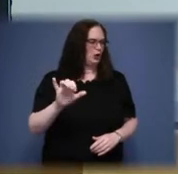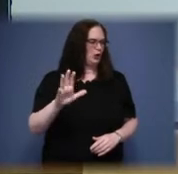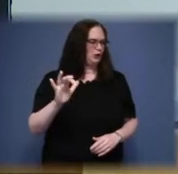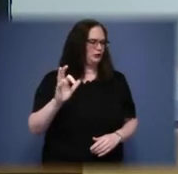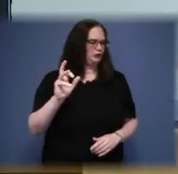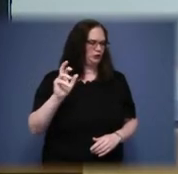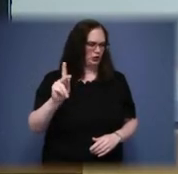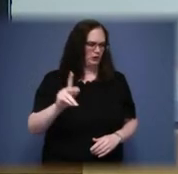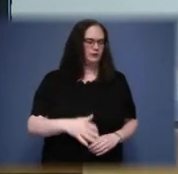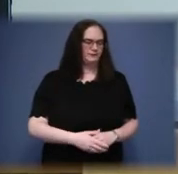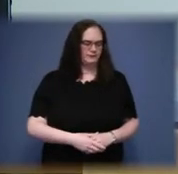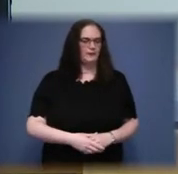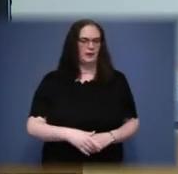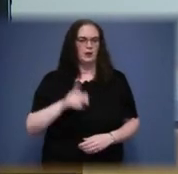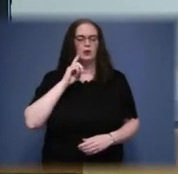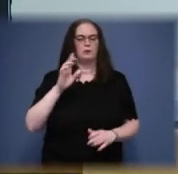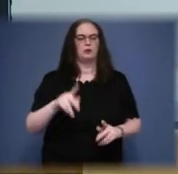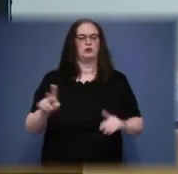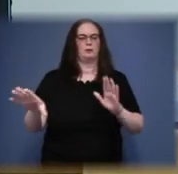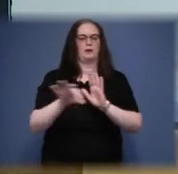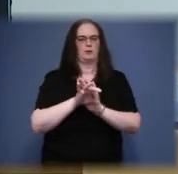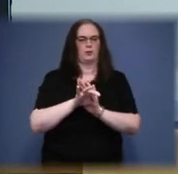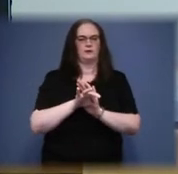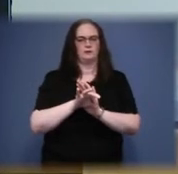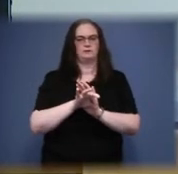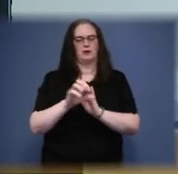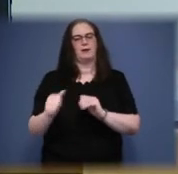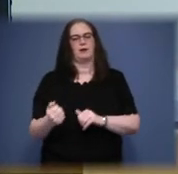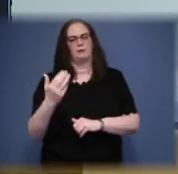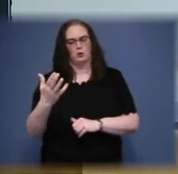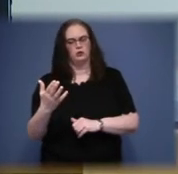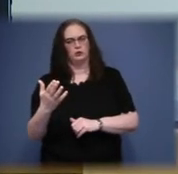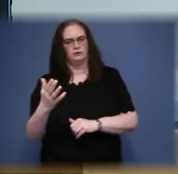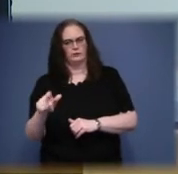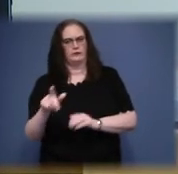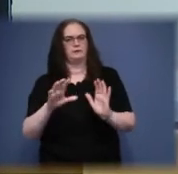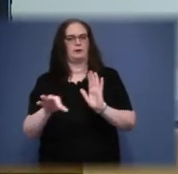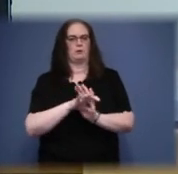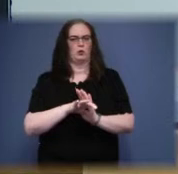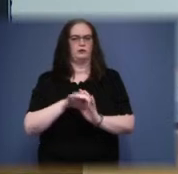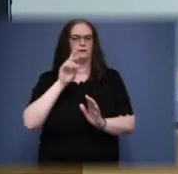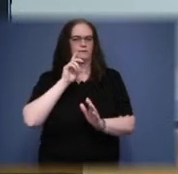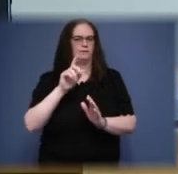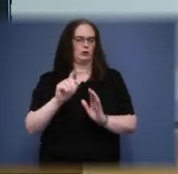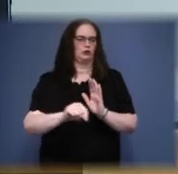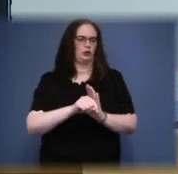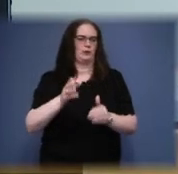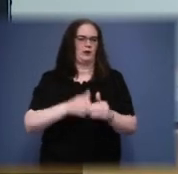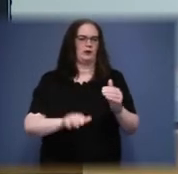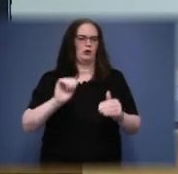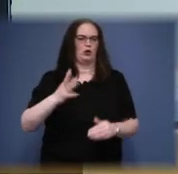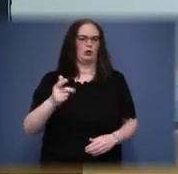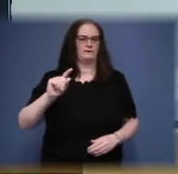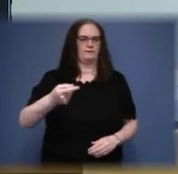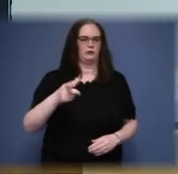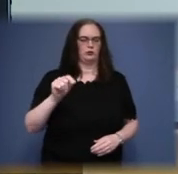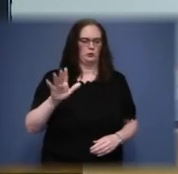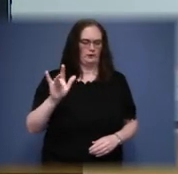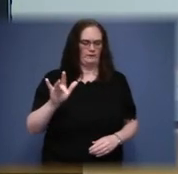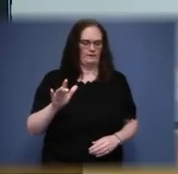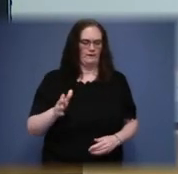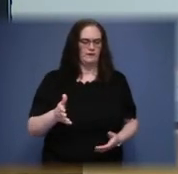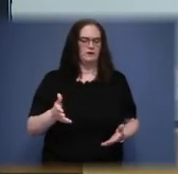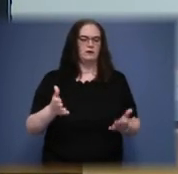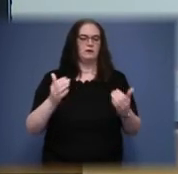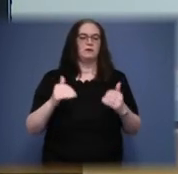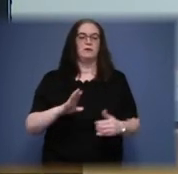is somebody who will be appointed. Make a motion, rather, for him to be appointed for a term that will end August 1st,